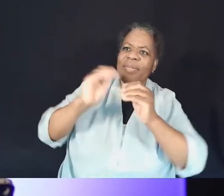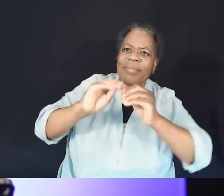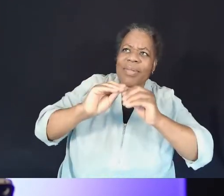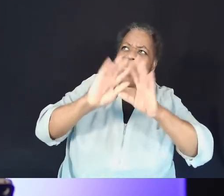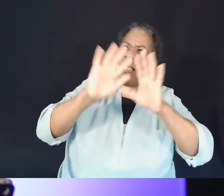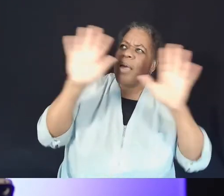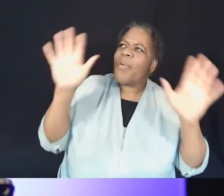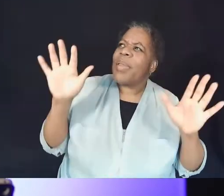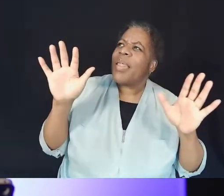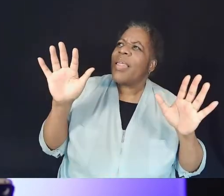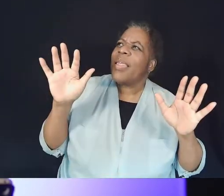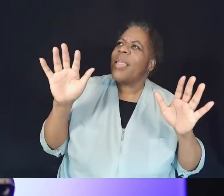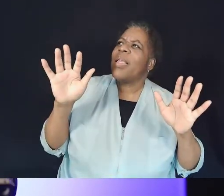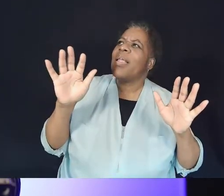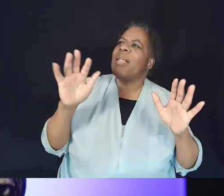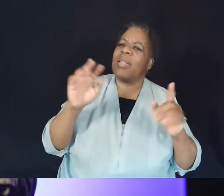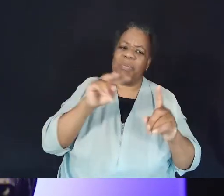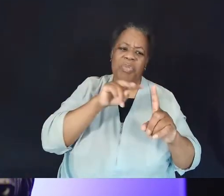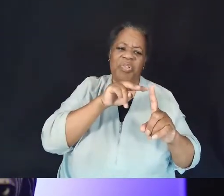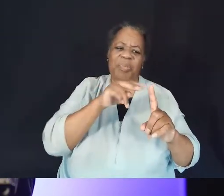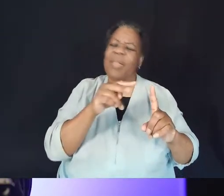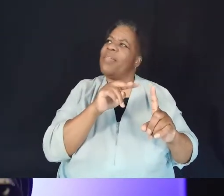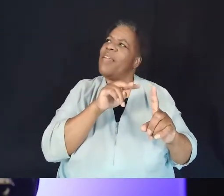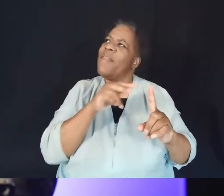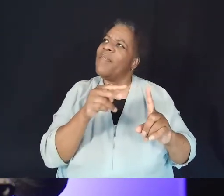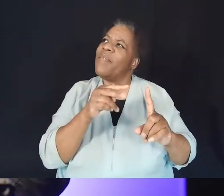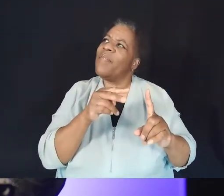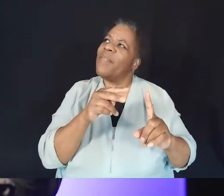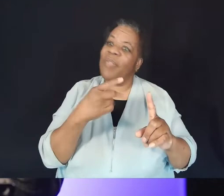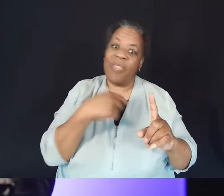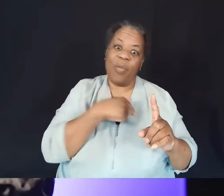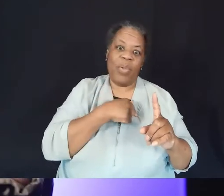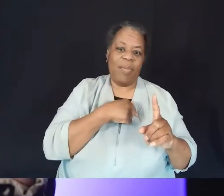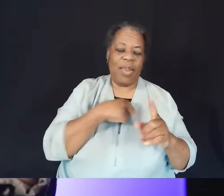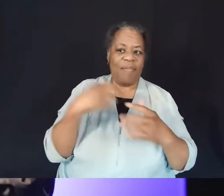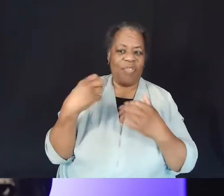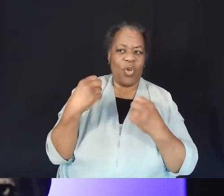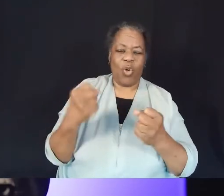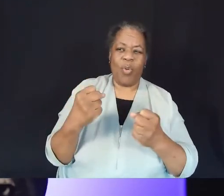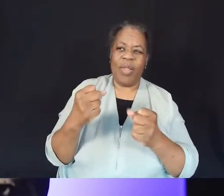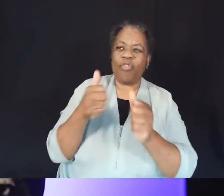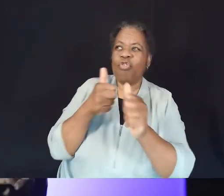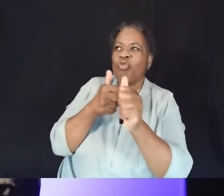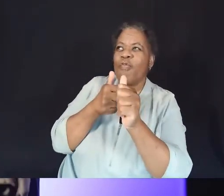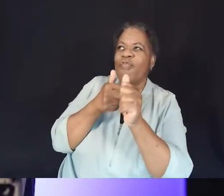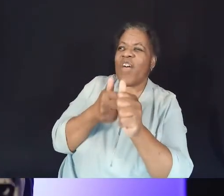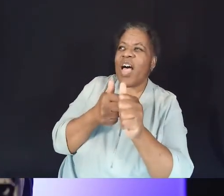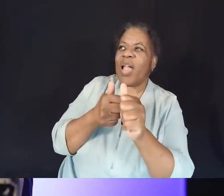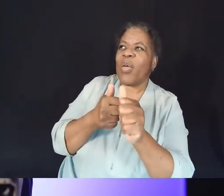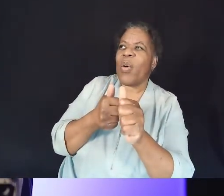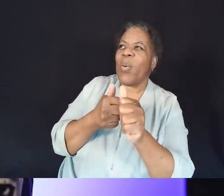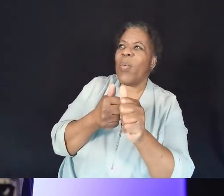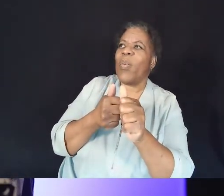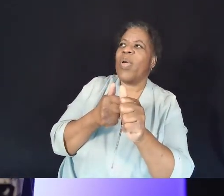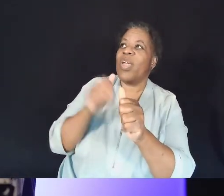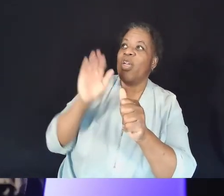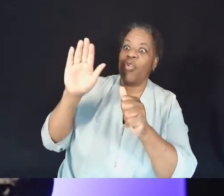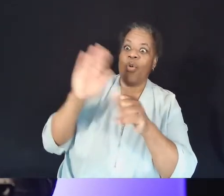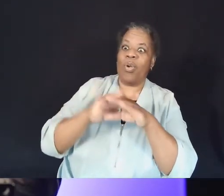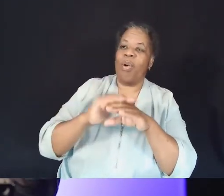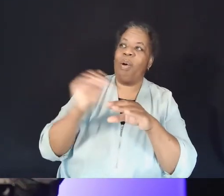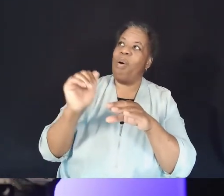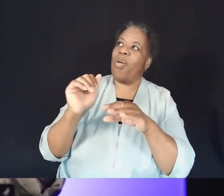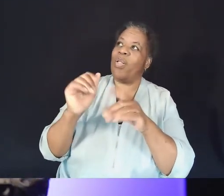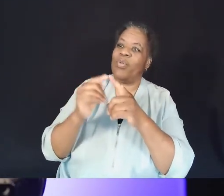our hearts, and that we would have the courage to follow whatever it is that you are calling us to. Because